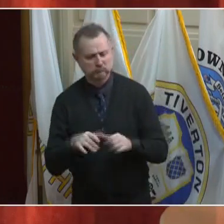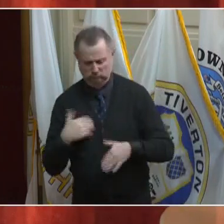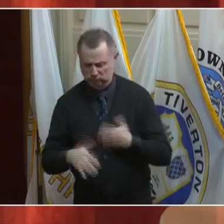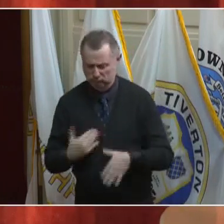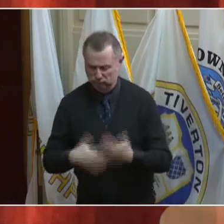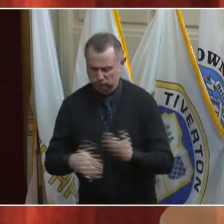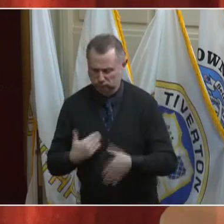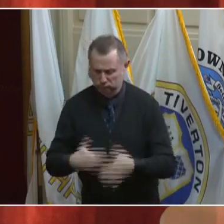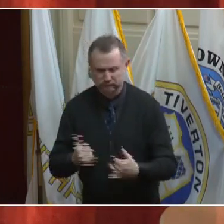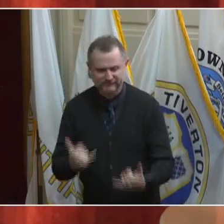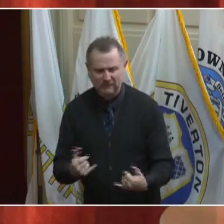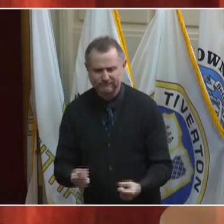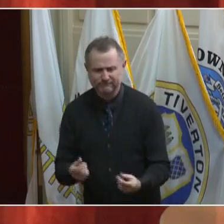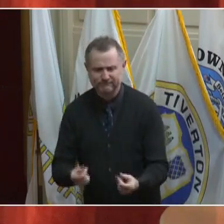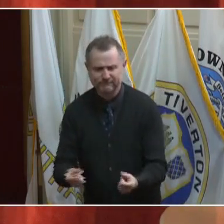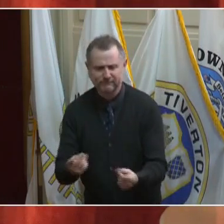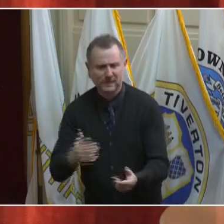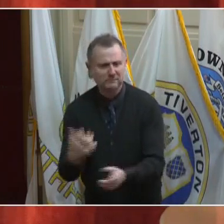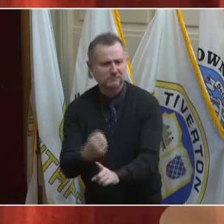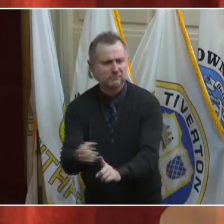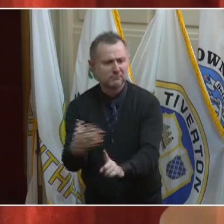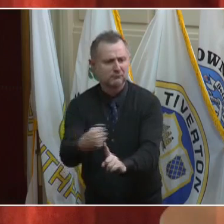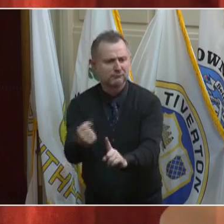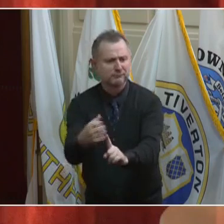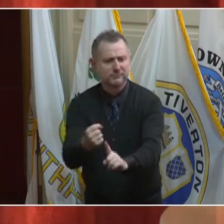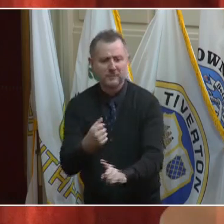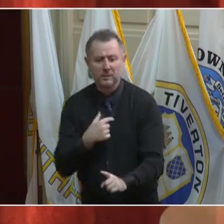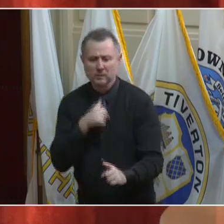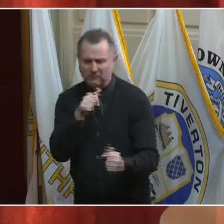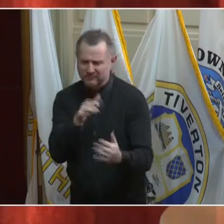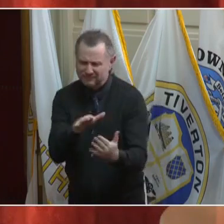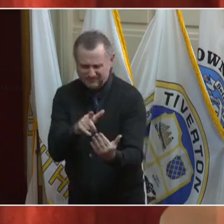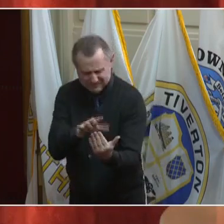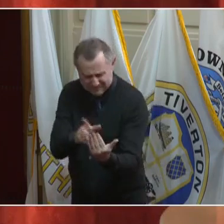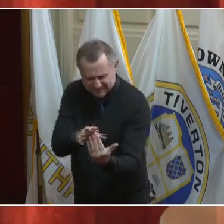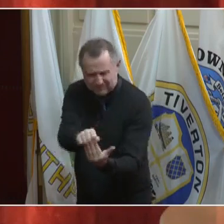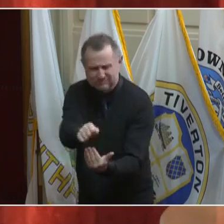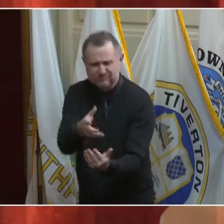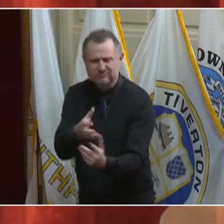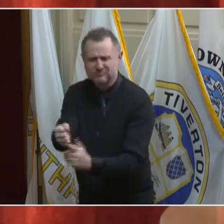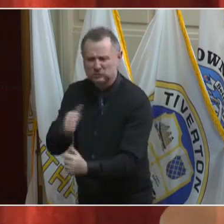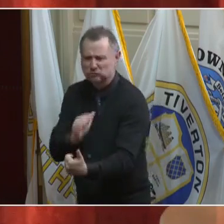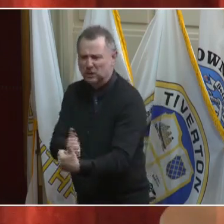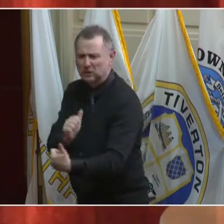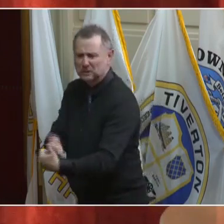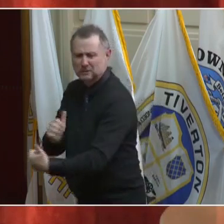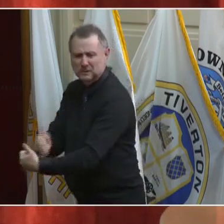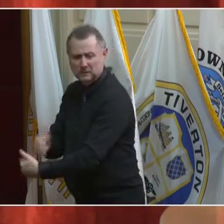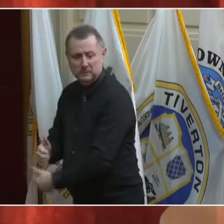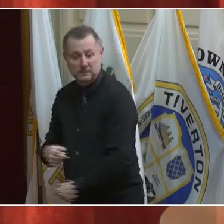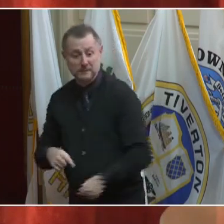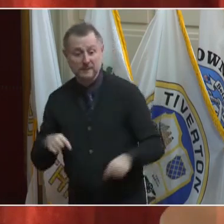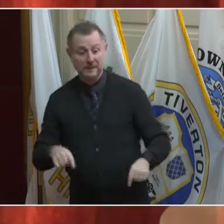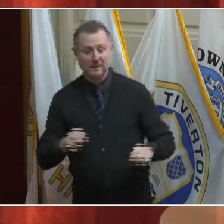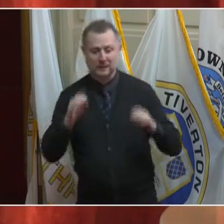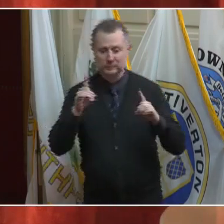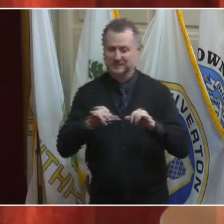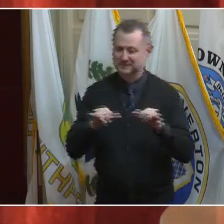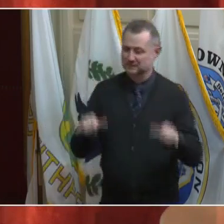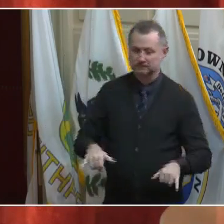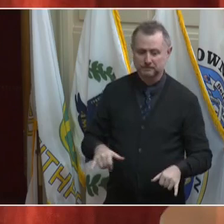double down on our efforts, and tackle the challenges facing Rhode Island's education system today.